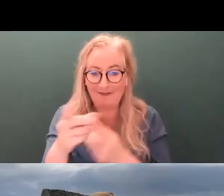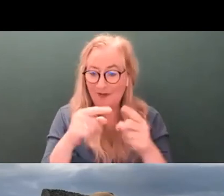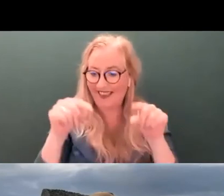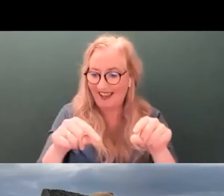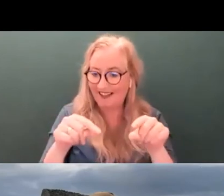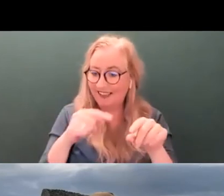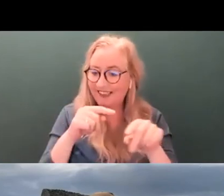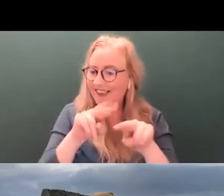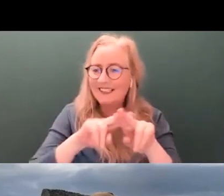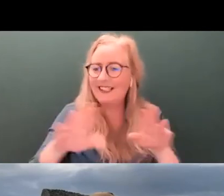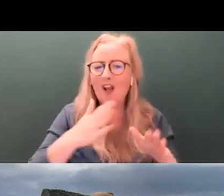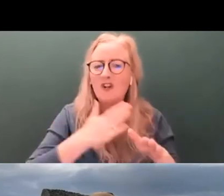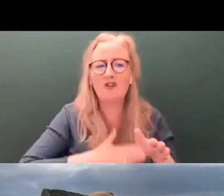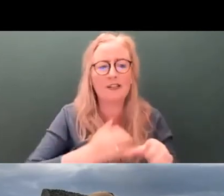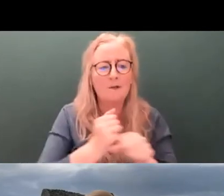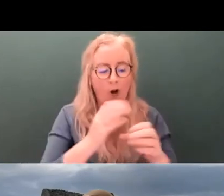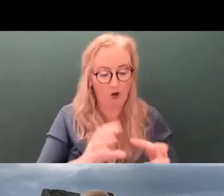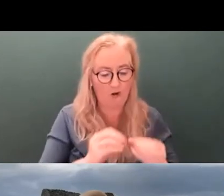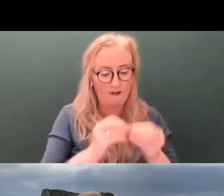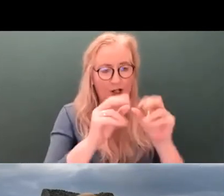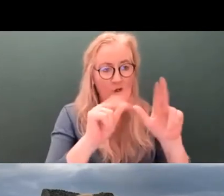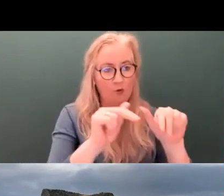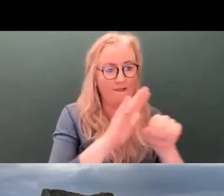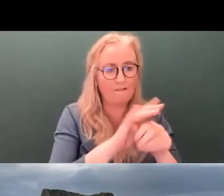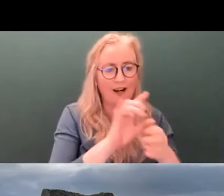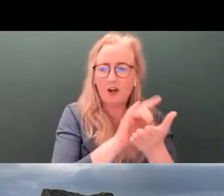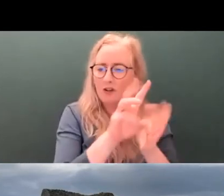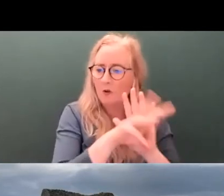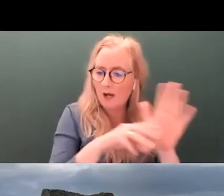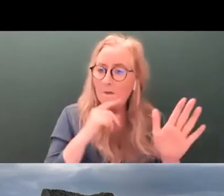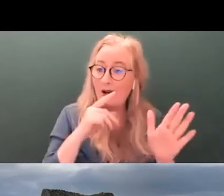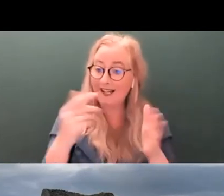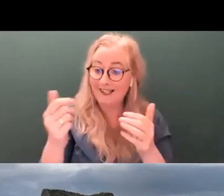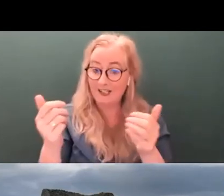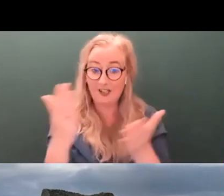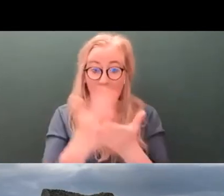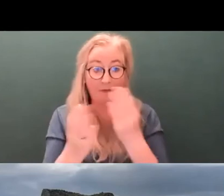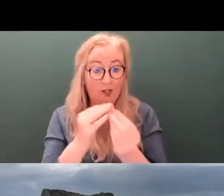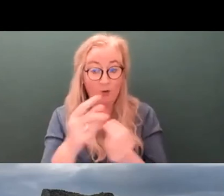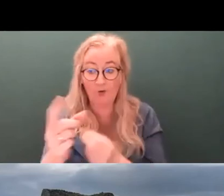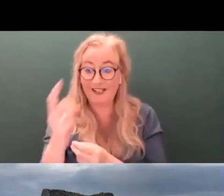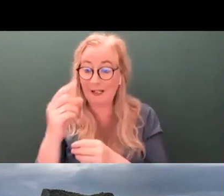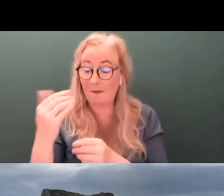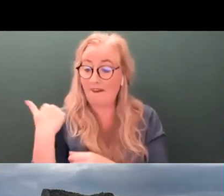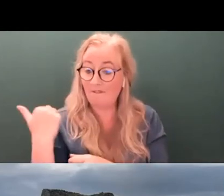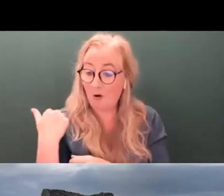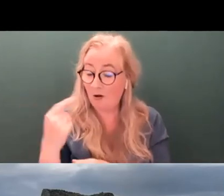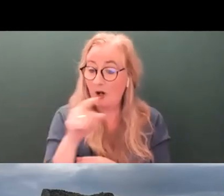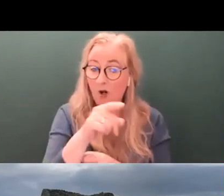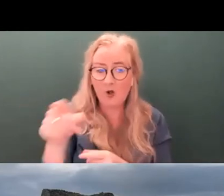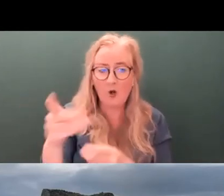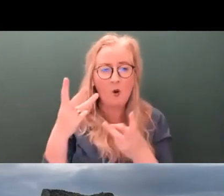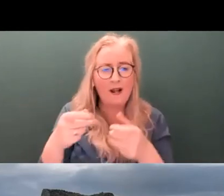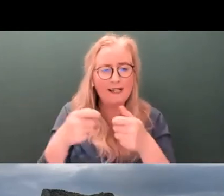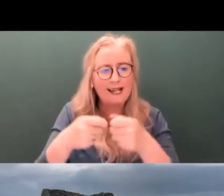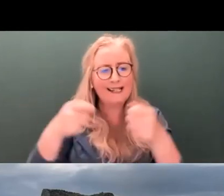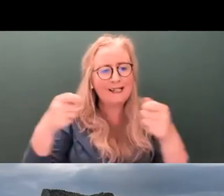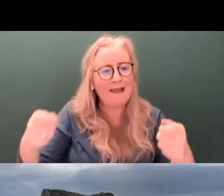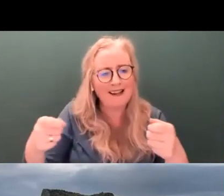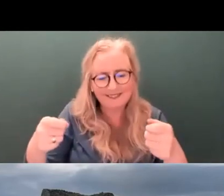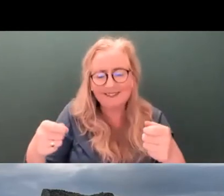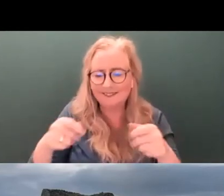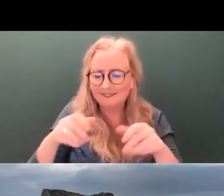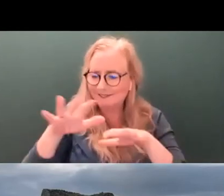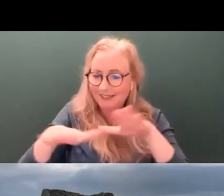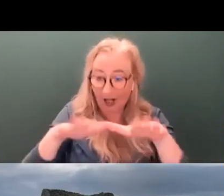about creating something new for Heritage Week, but it's about taking something that you maybe did before, but you want to expand the reach and again